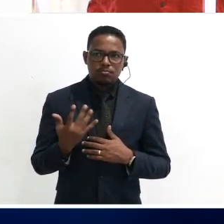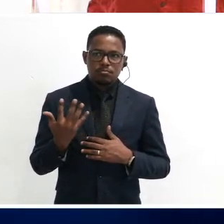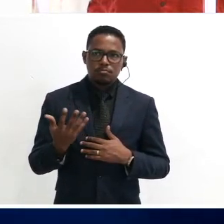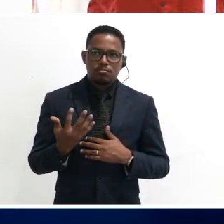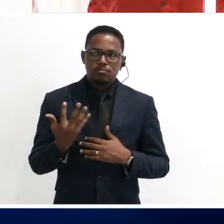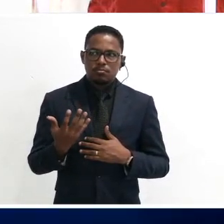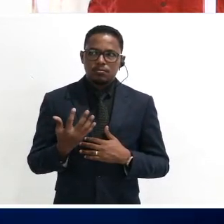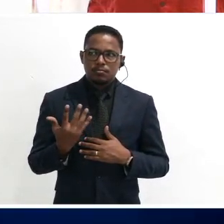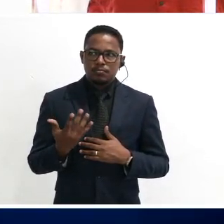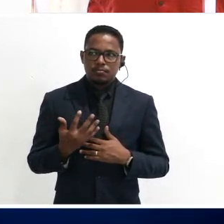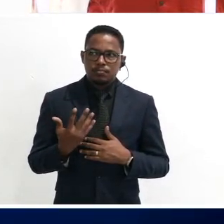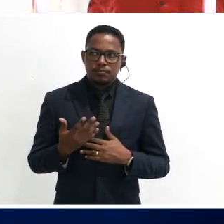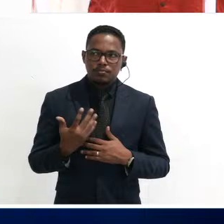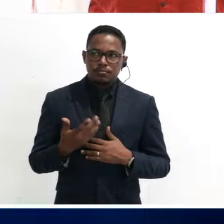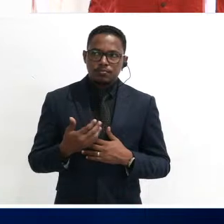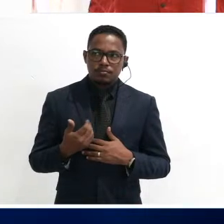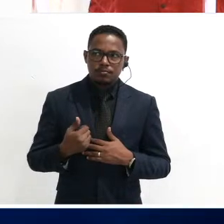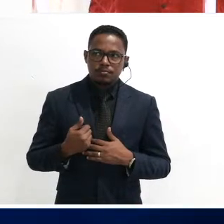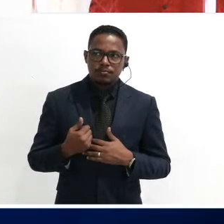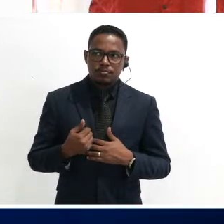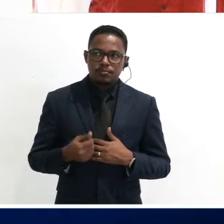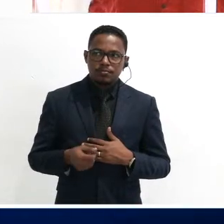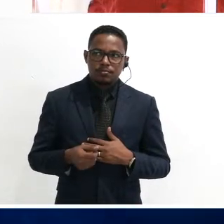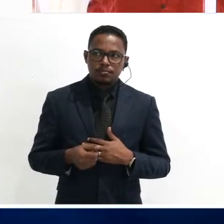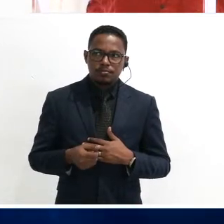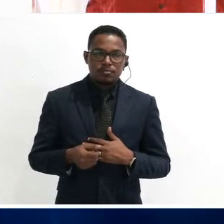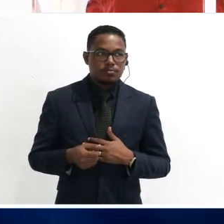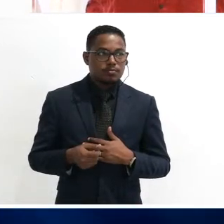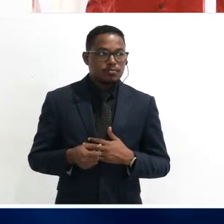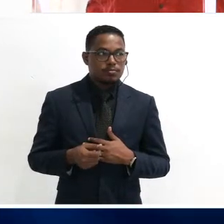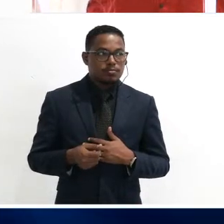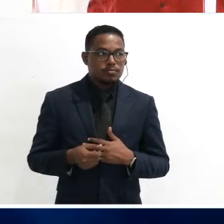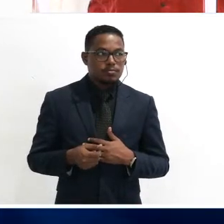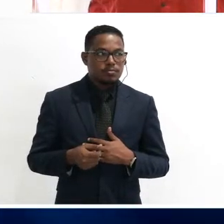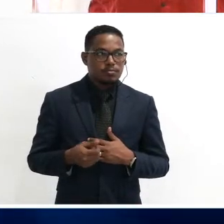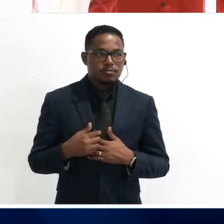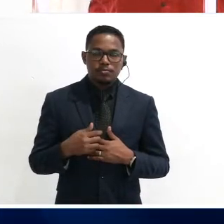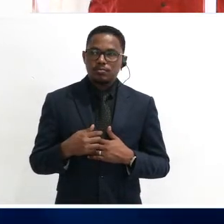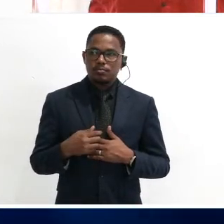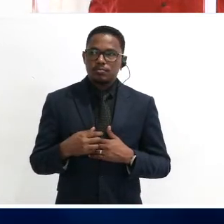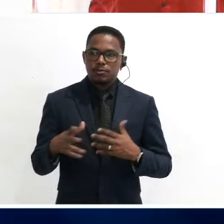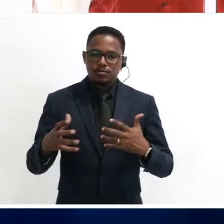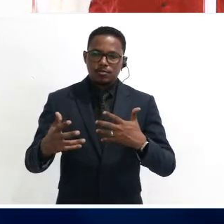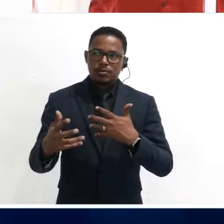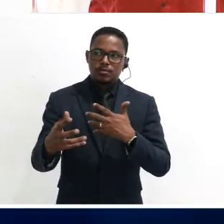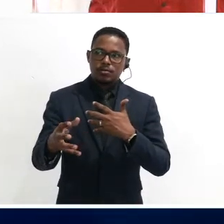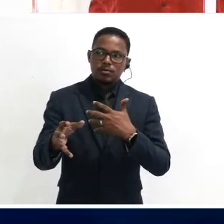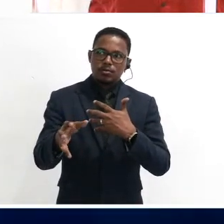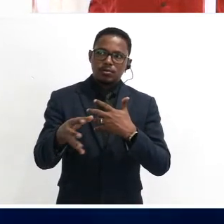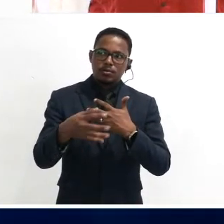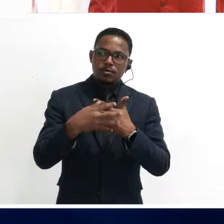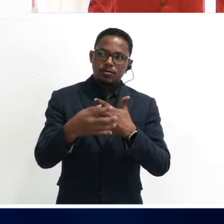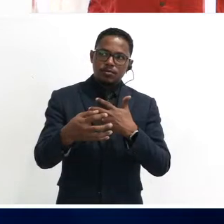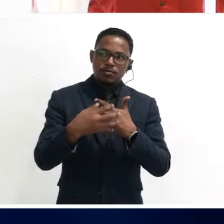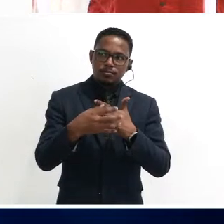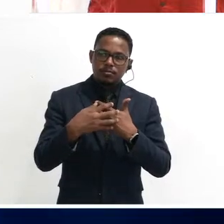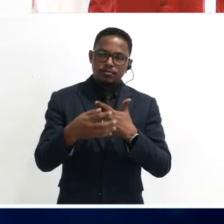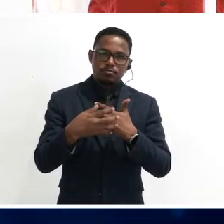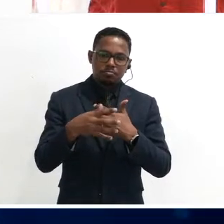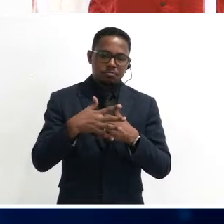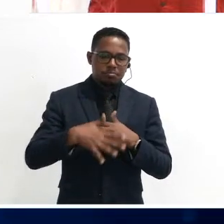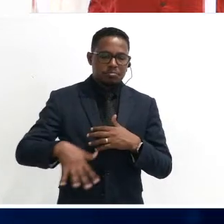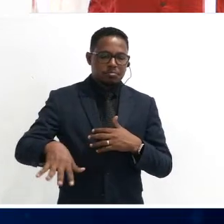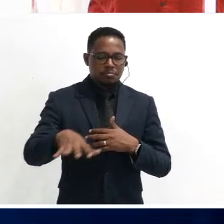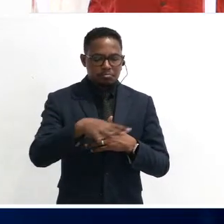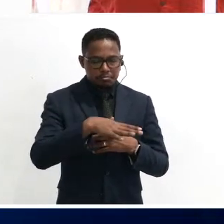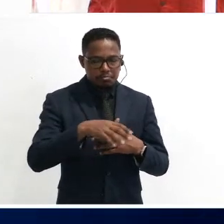convection heat transfer, which is essentially blowing air on something, is the next most efficient way to